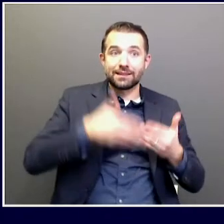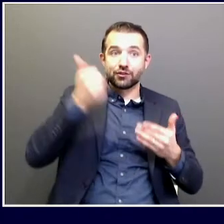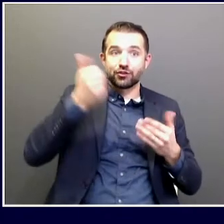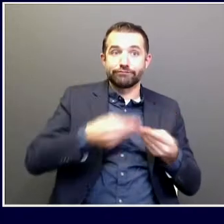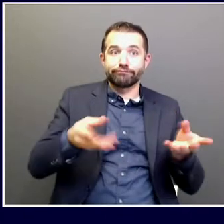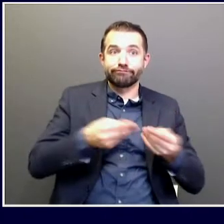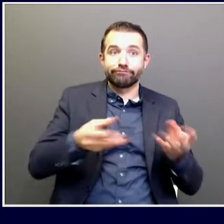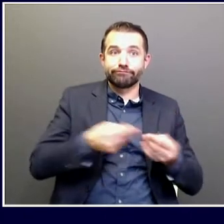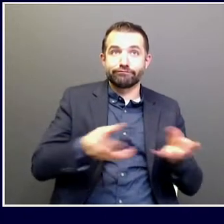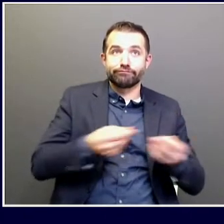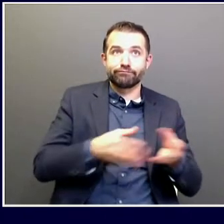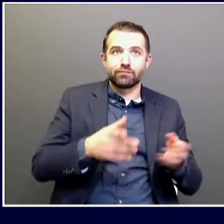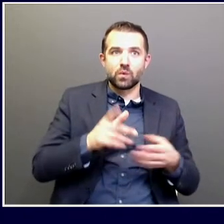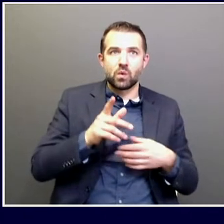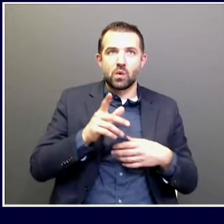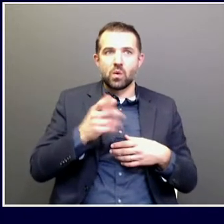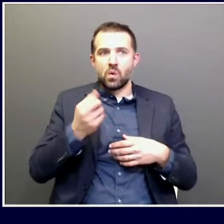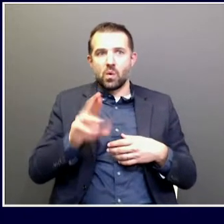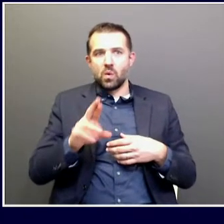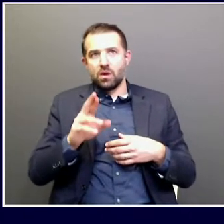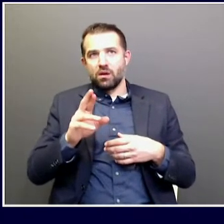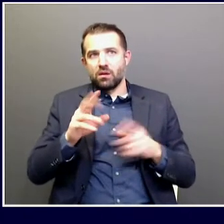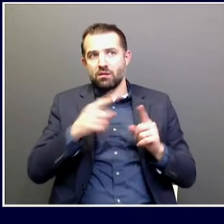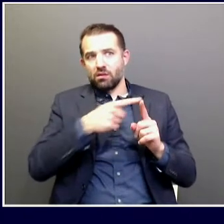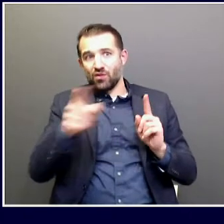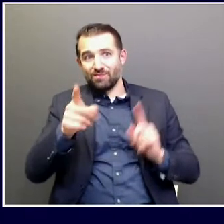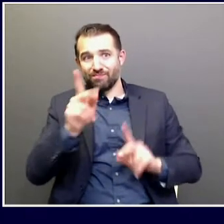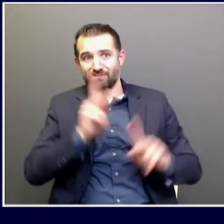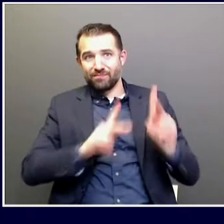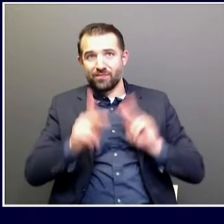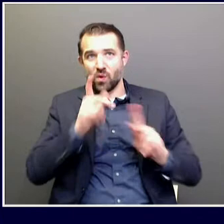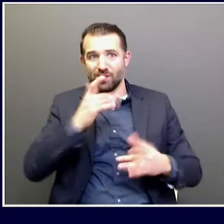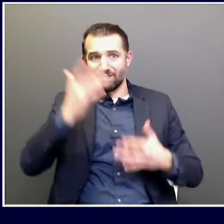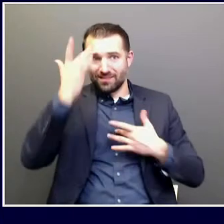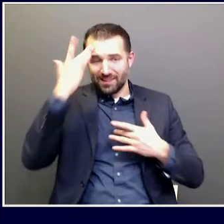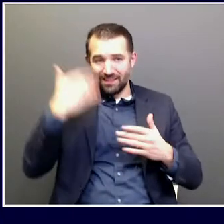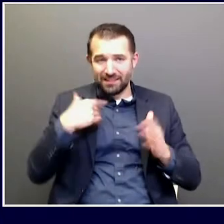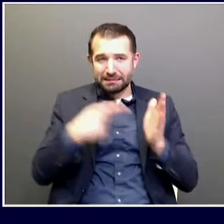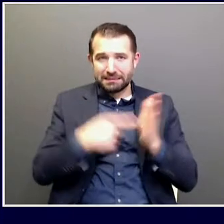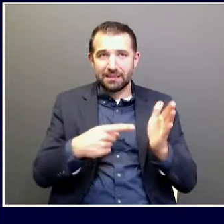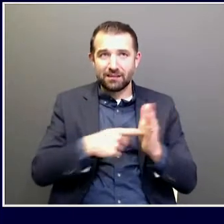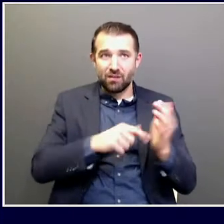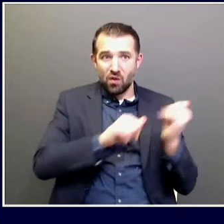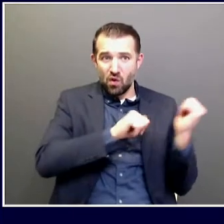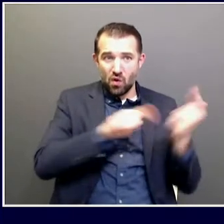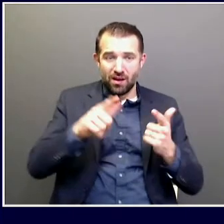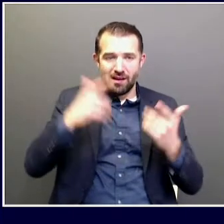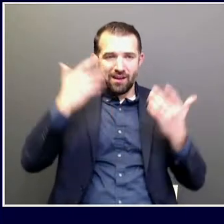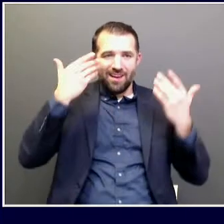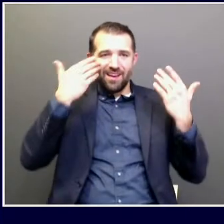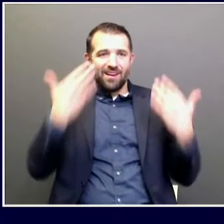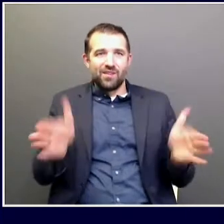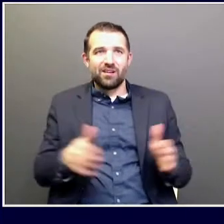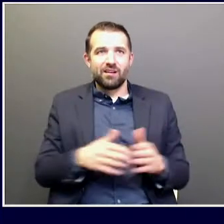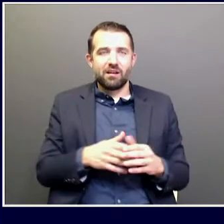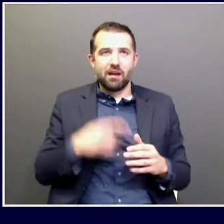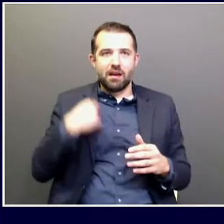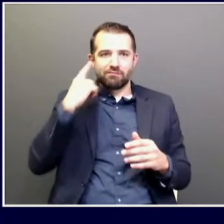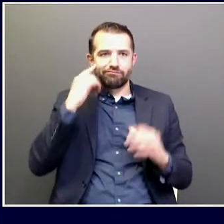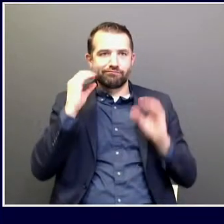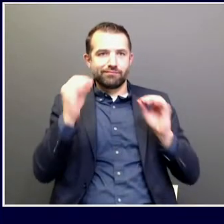people who have symptoms of COVID, I'm not sure what the circumstances are. Or anybody that requests it,